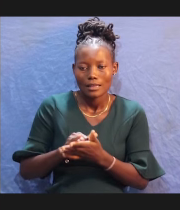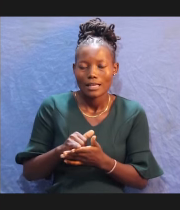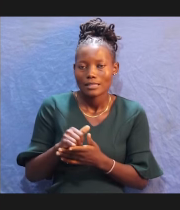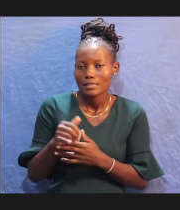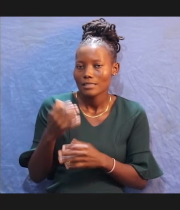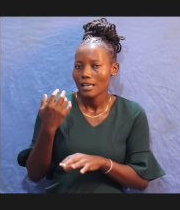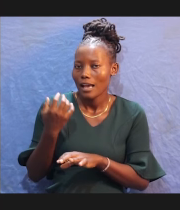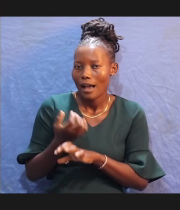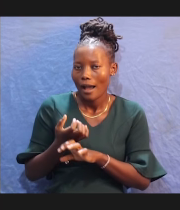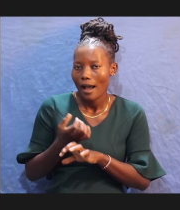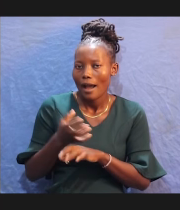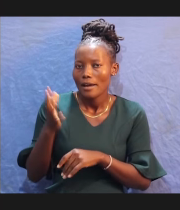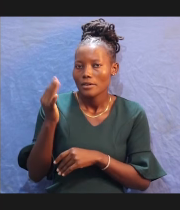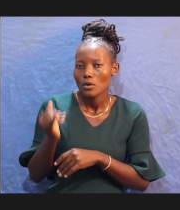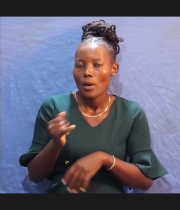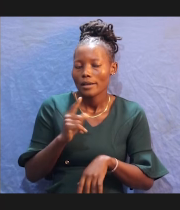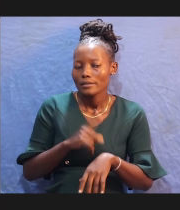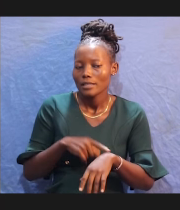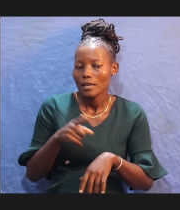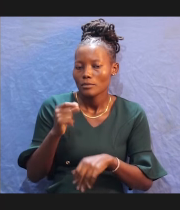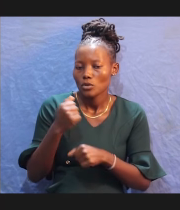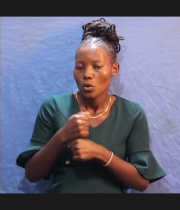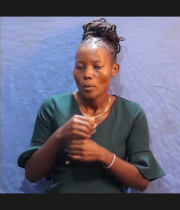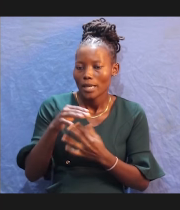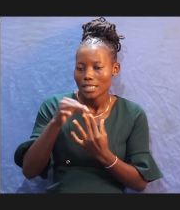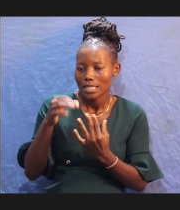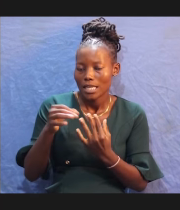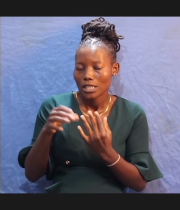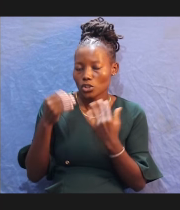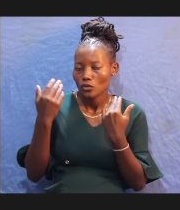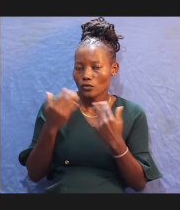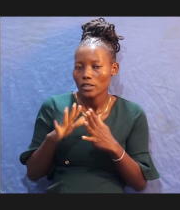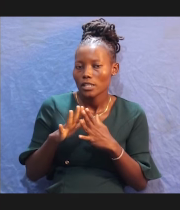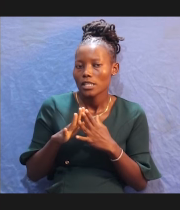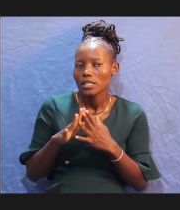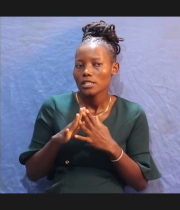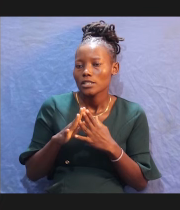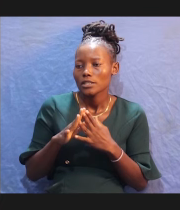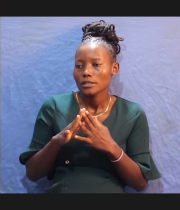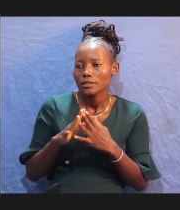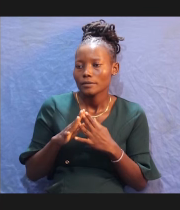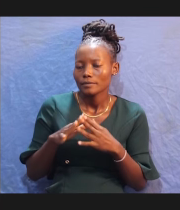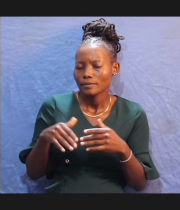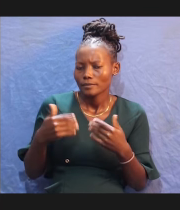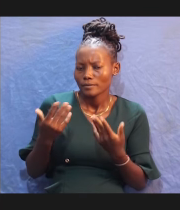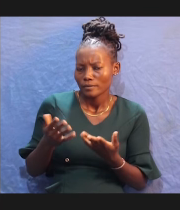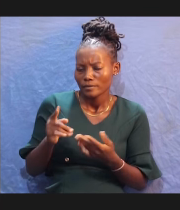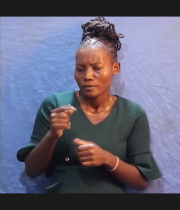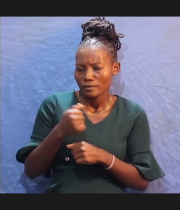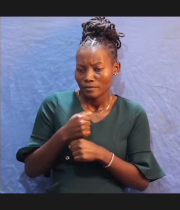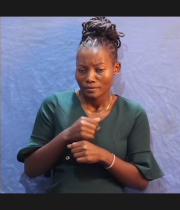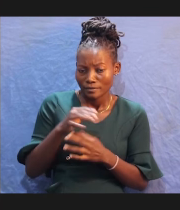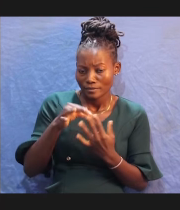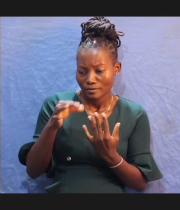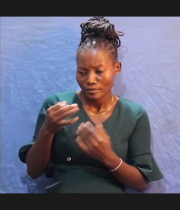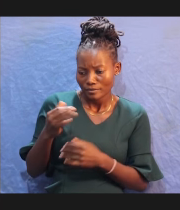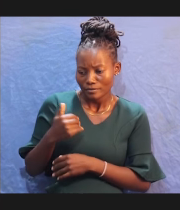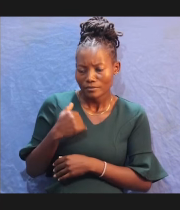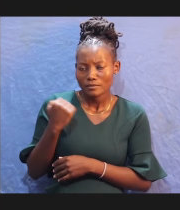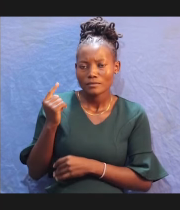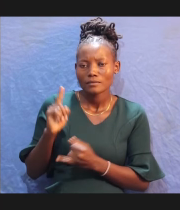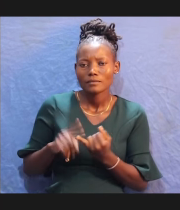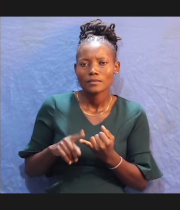because once you make the selection, you have to, it depends on your approach, how you do the selection. So for me, first of